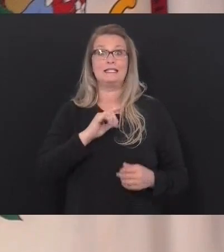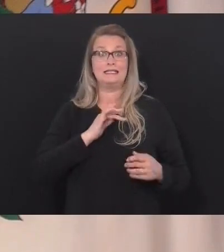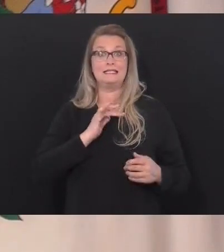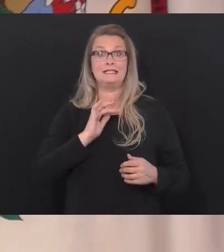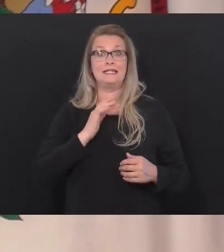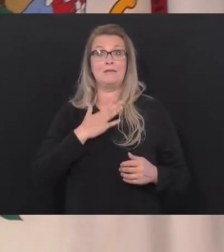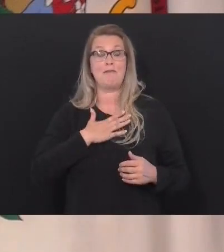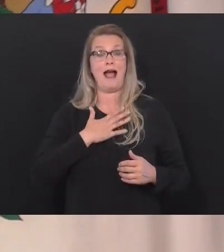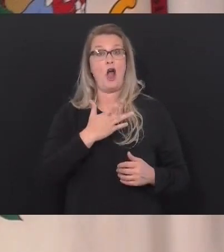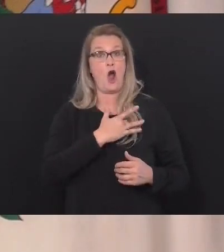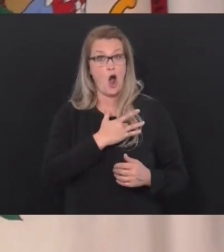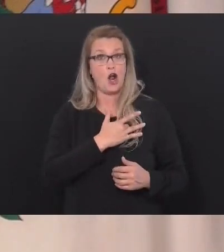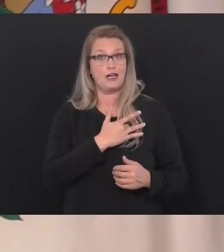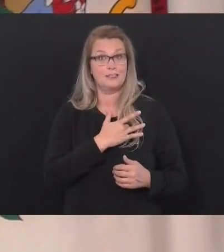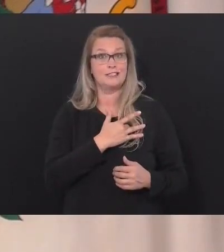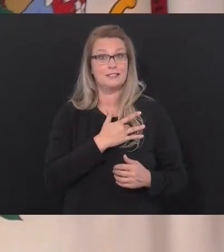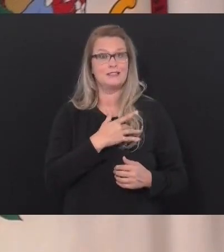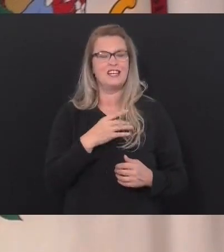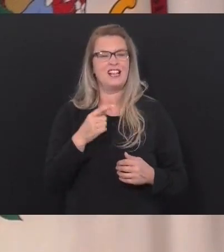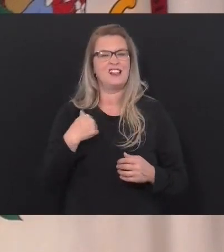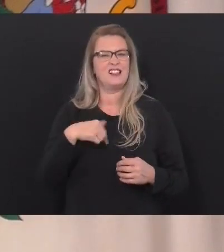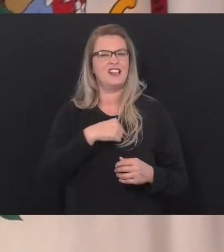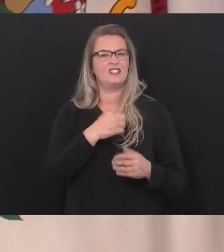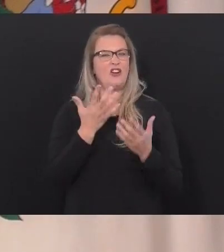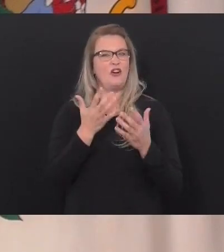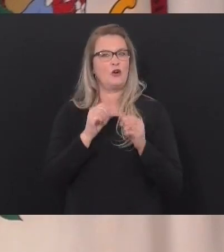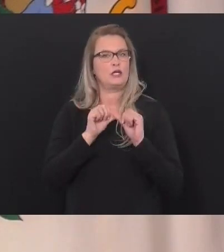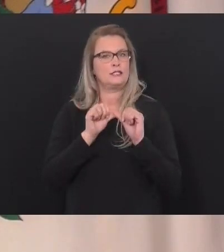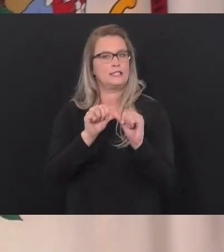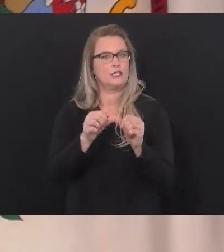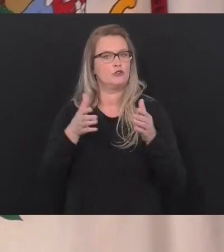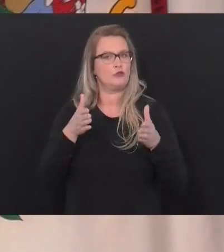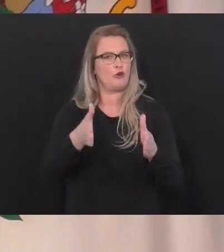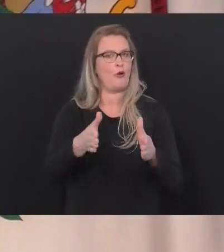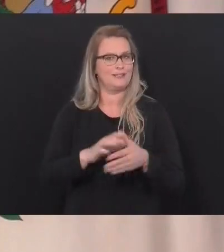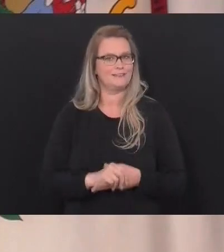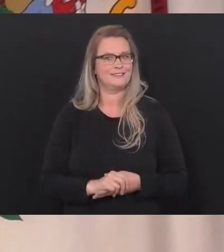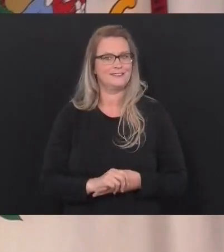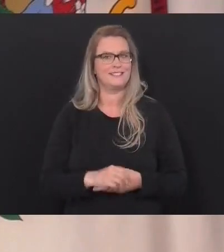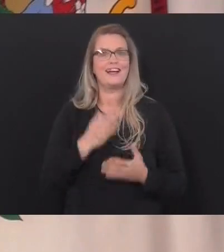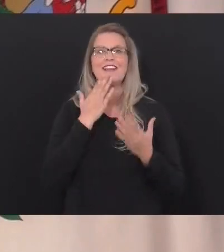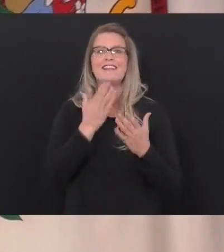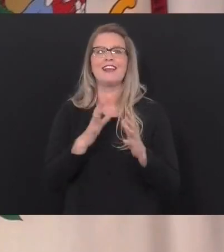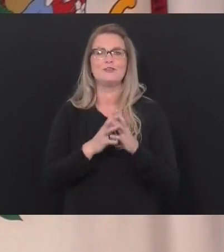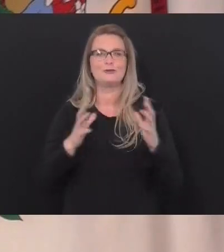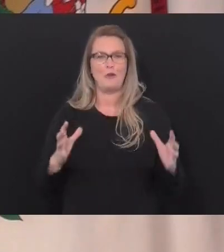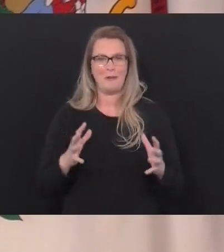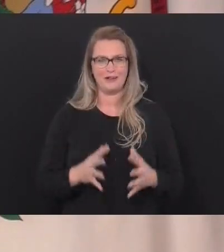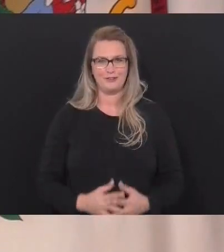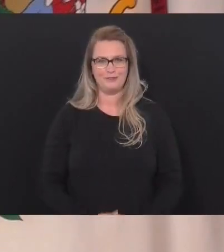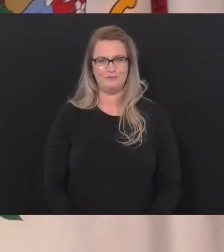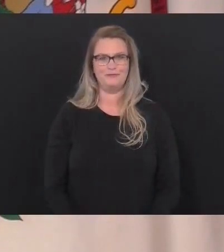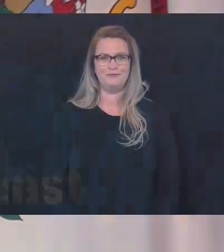my heart. Let's all run across this finish line together. Stay the course. Thank you so much.